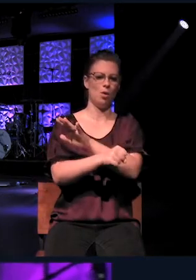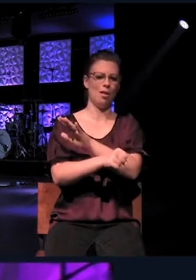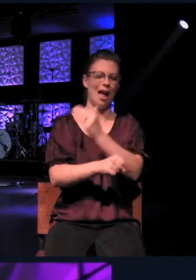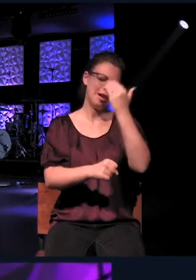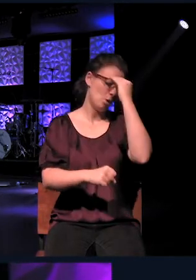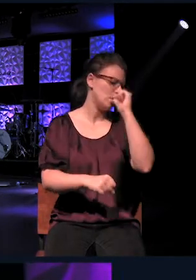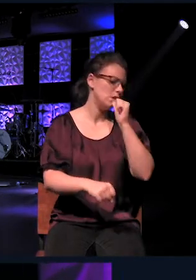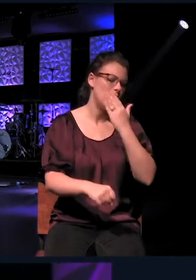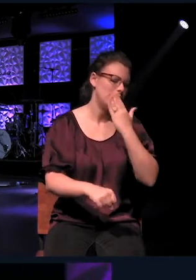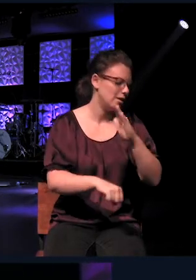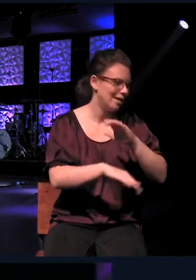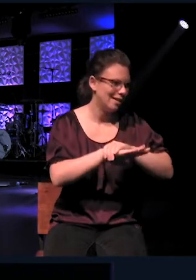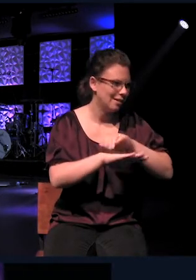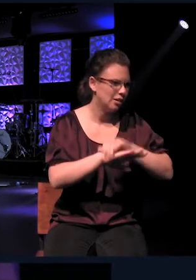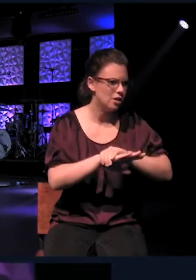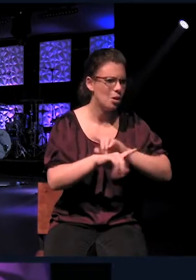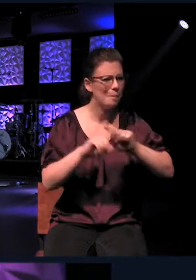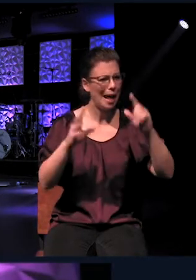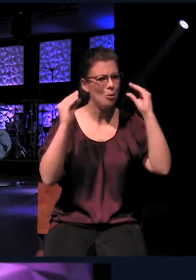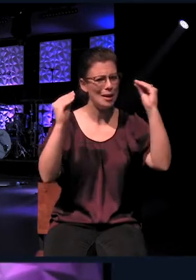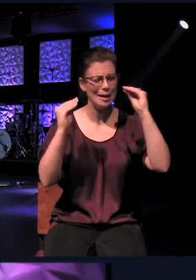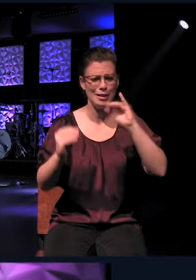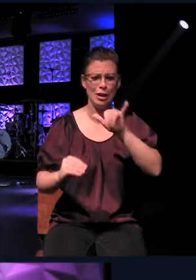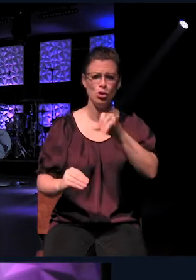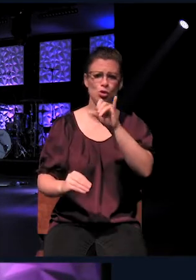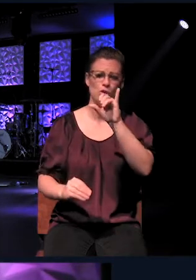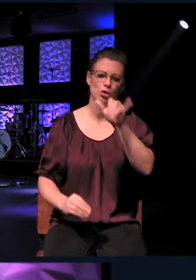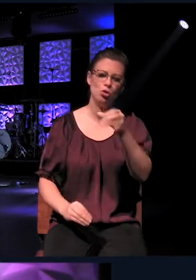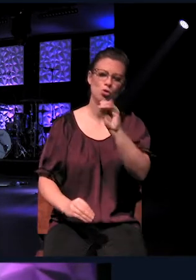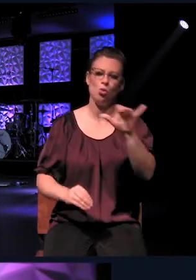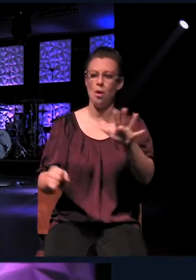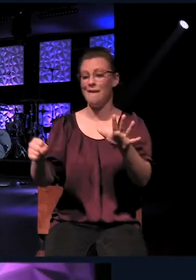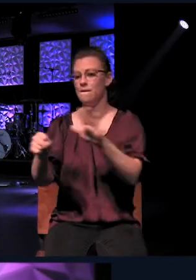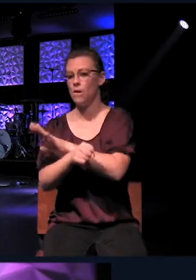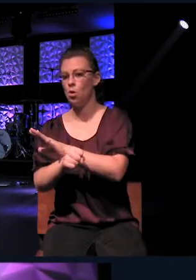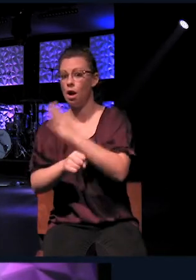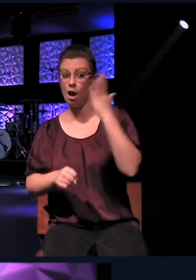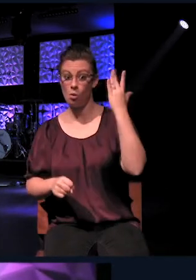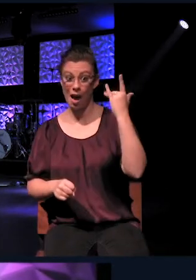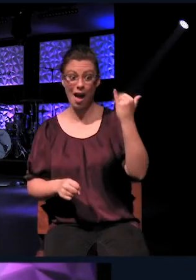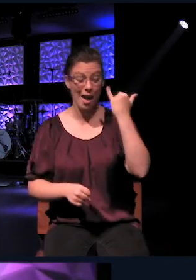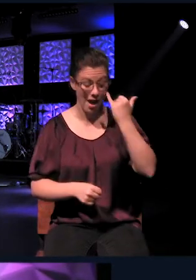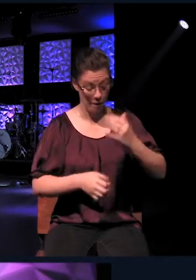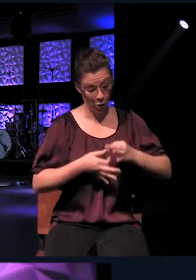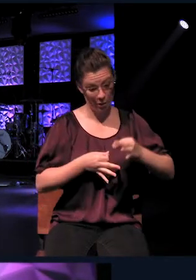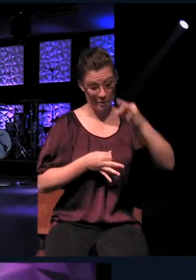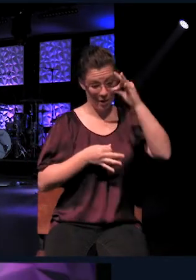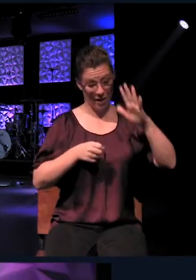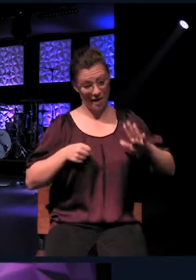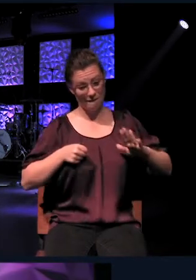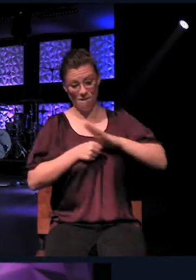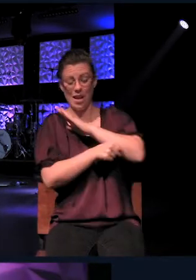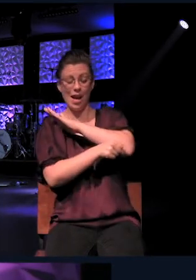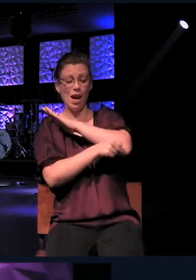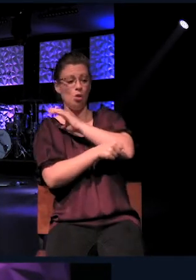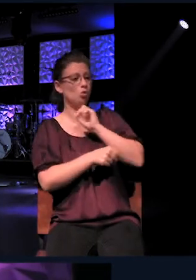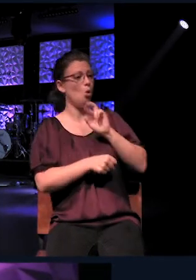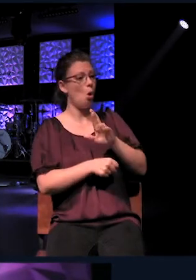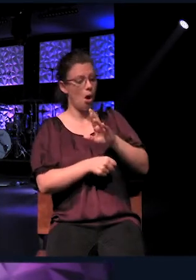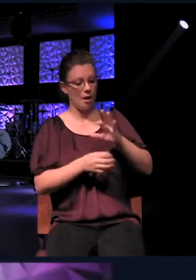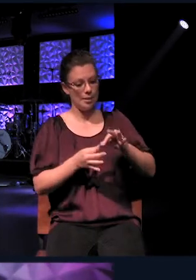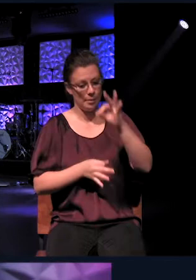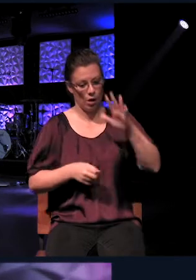I said, but I want to do it that way, because if we're spirit-filled, if we're spirit-full, if we're full of the Spirit, then we should